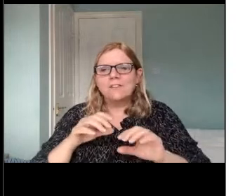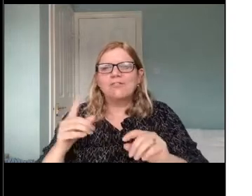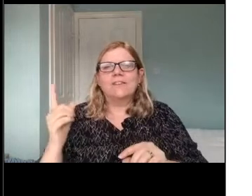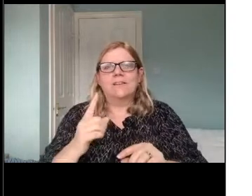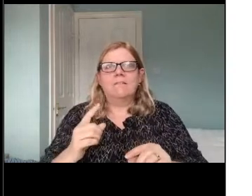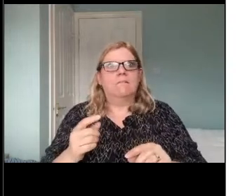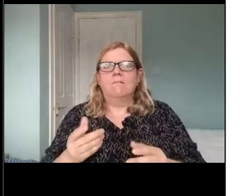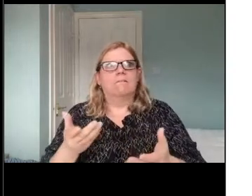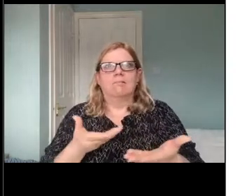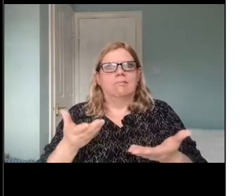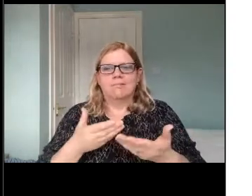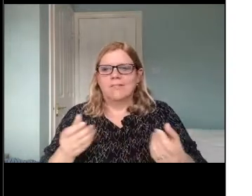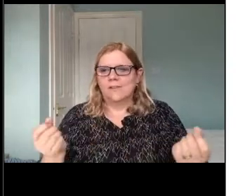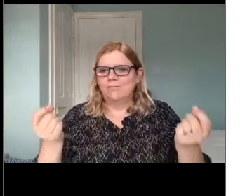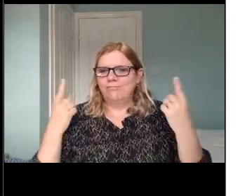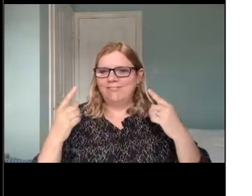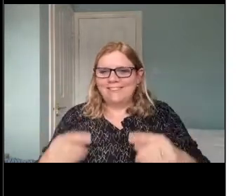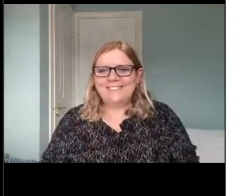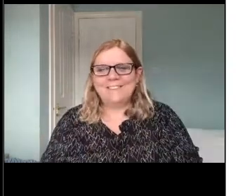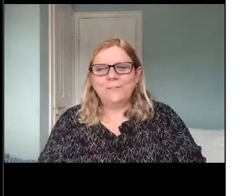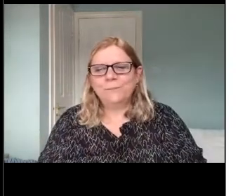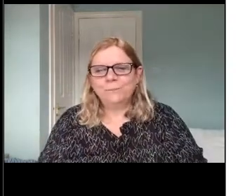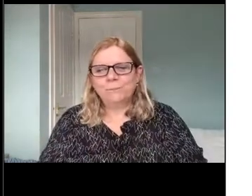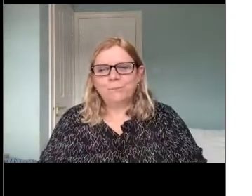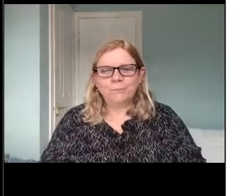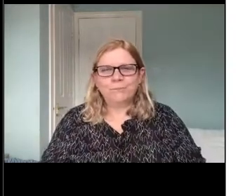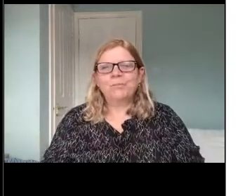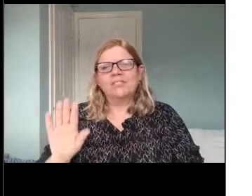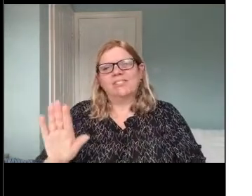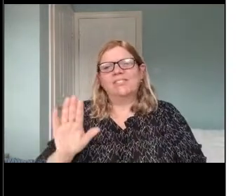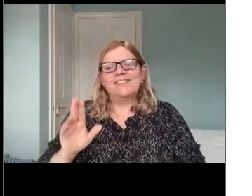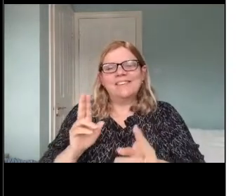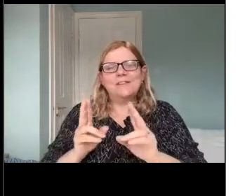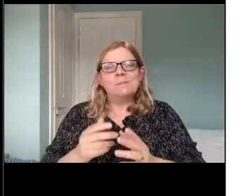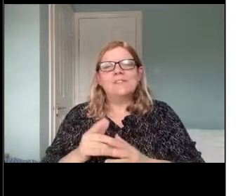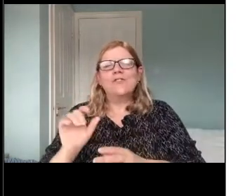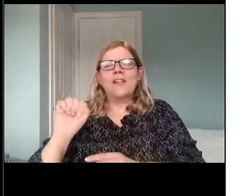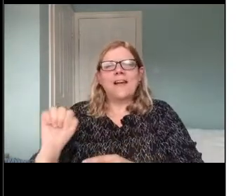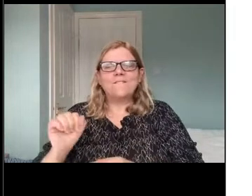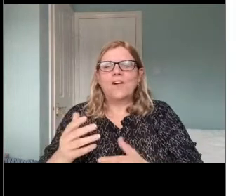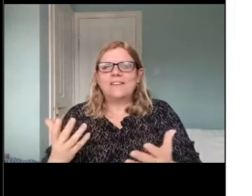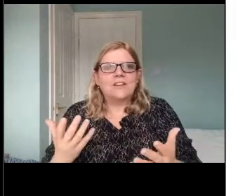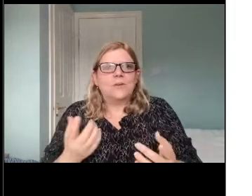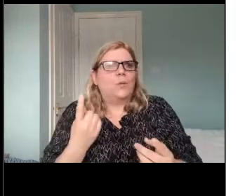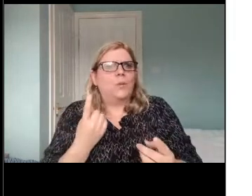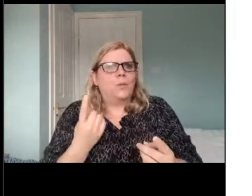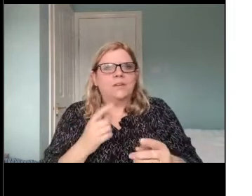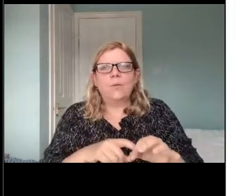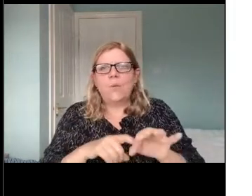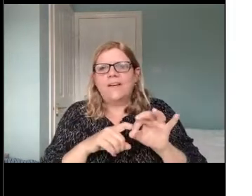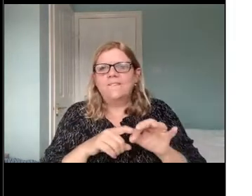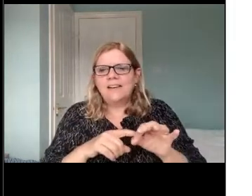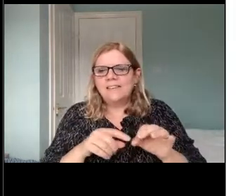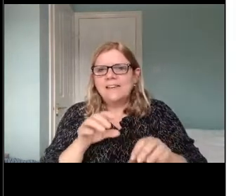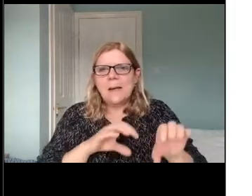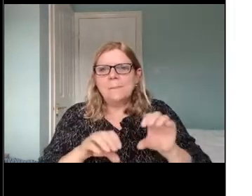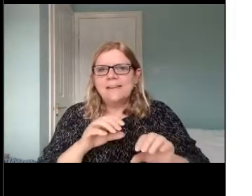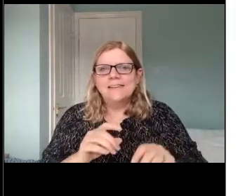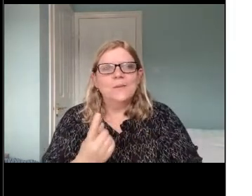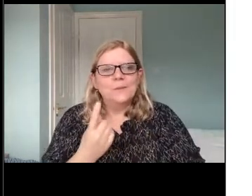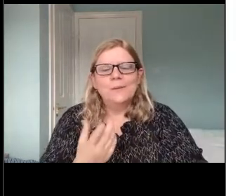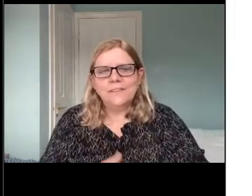certainly not at that level. I was looking at postdoc polymer chemistry. It was not something that generic interpreters could handle. It's not their fault, but